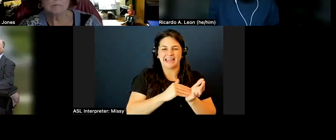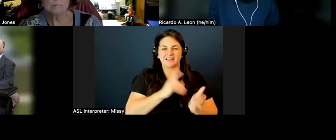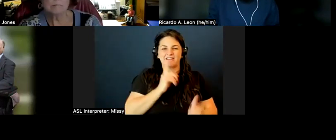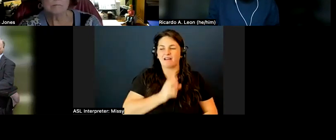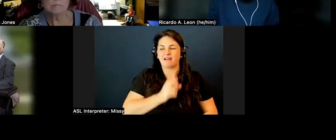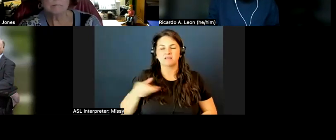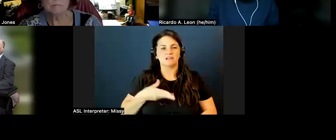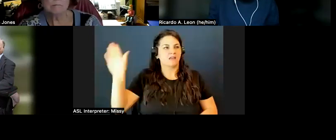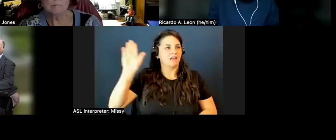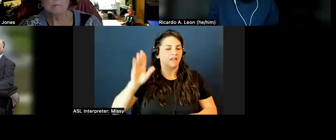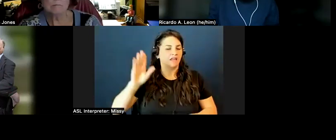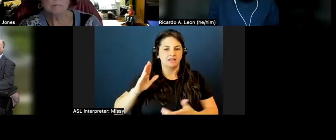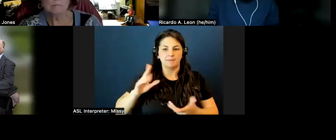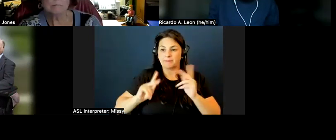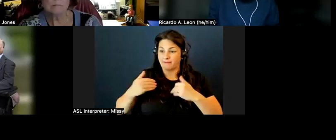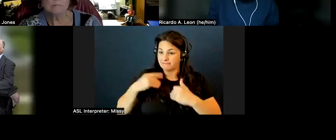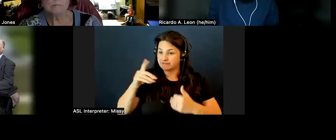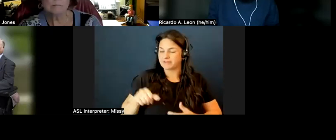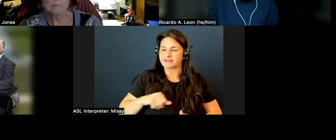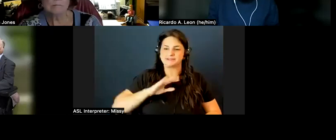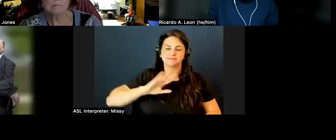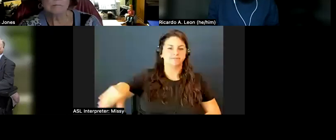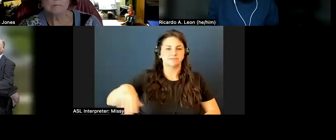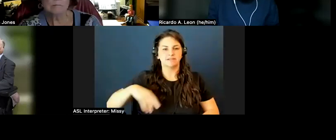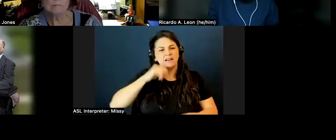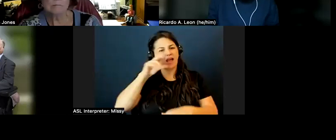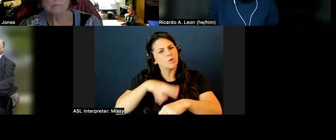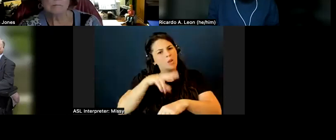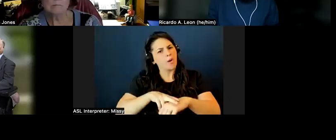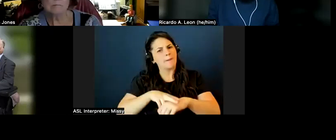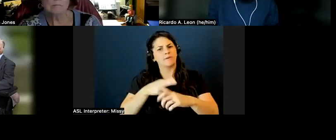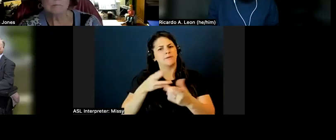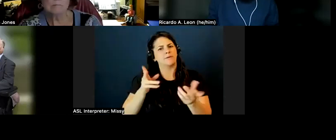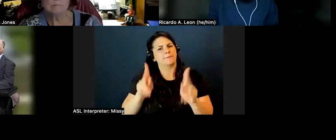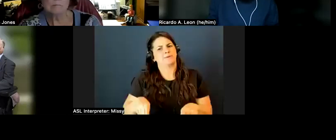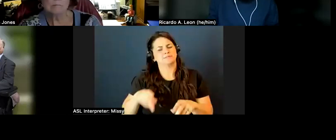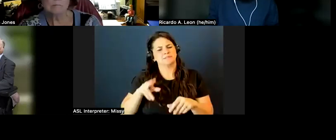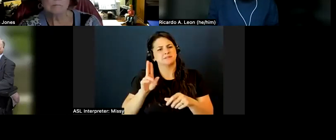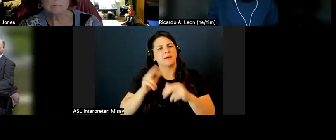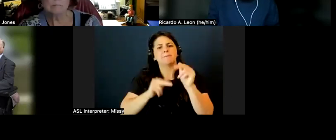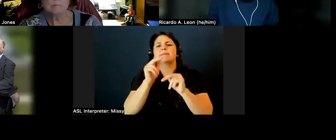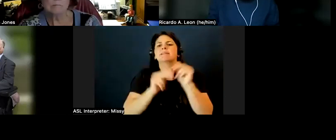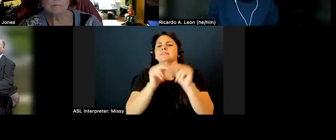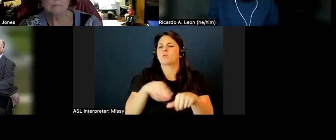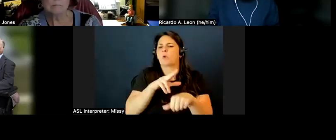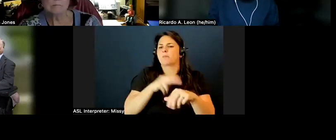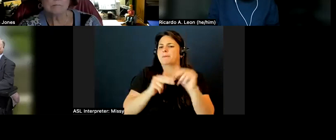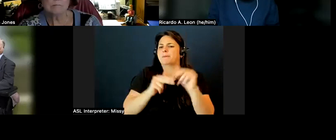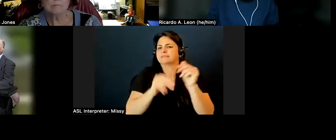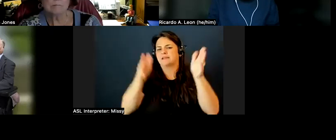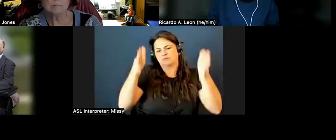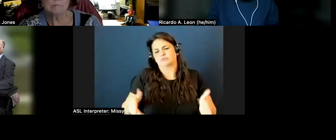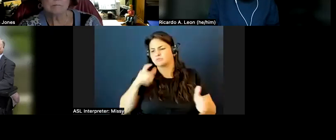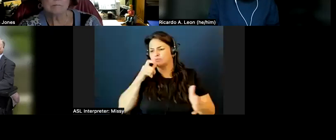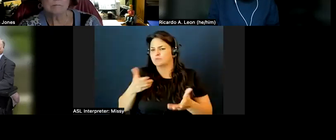other category, not normal building occupant category. And so when we talk,